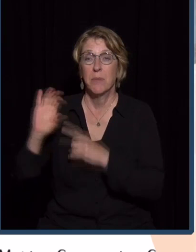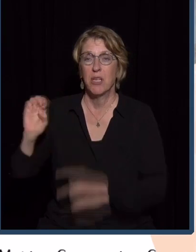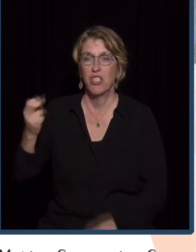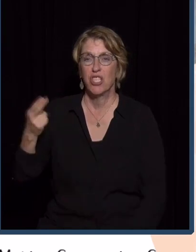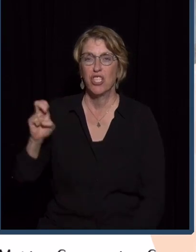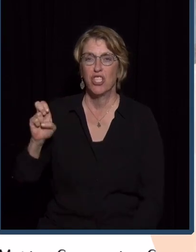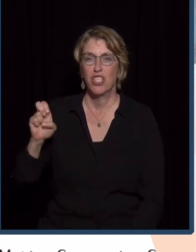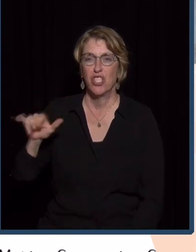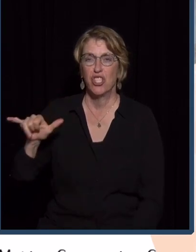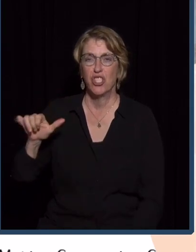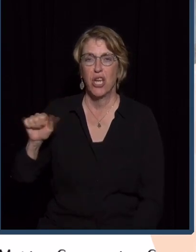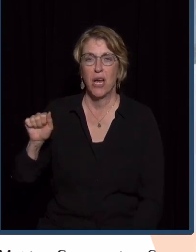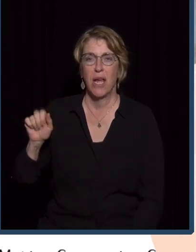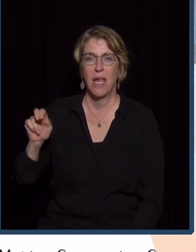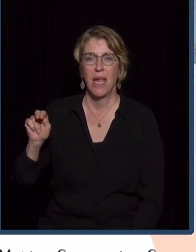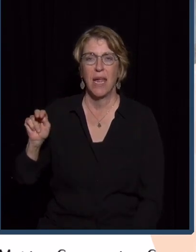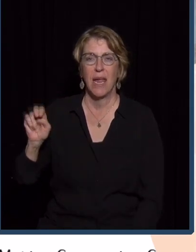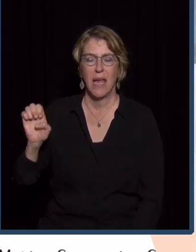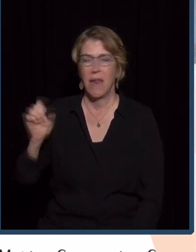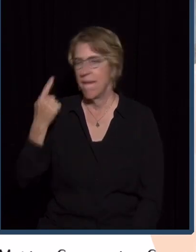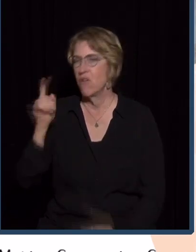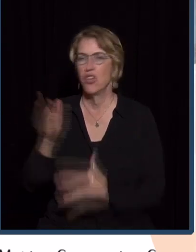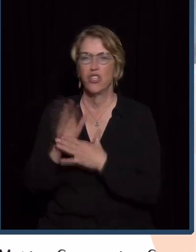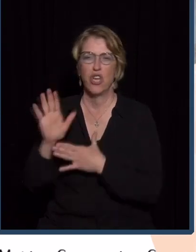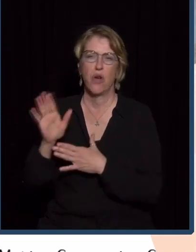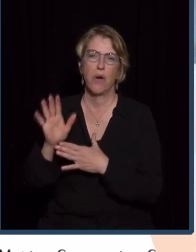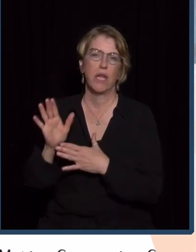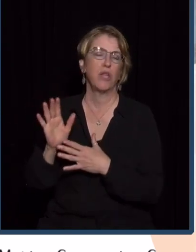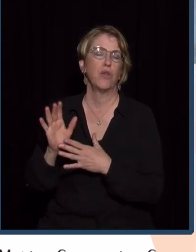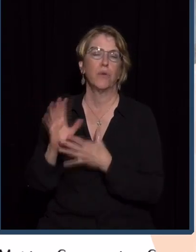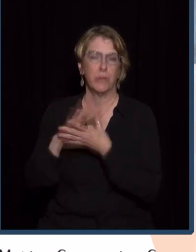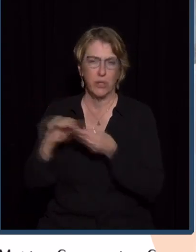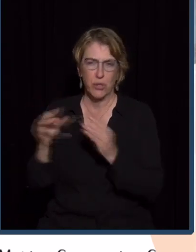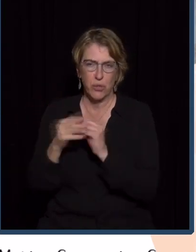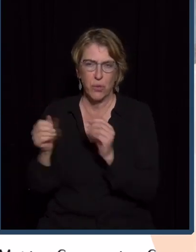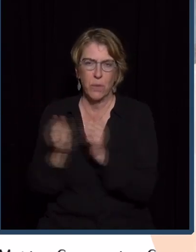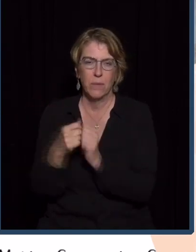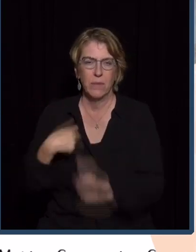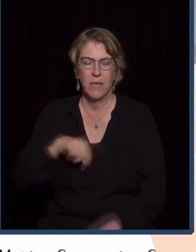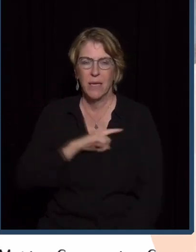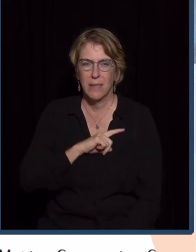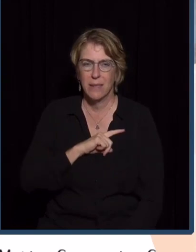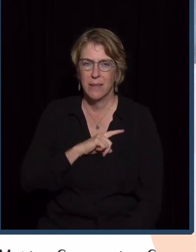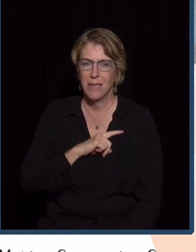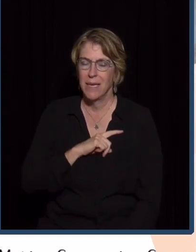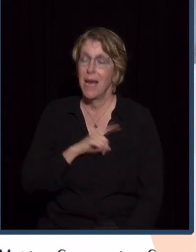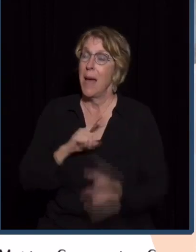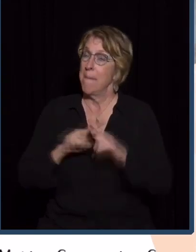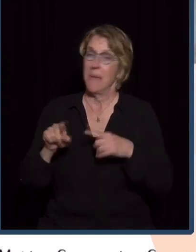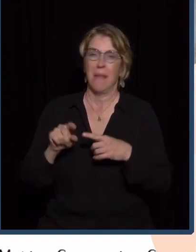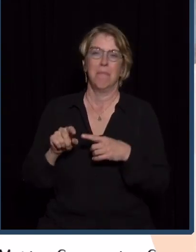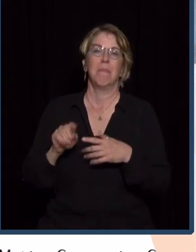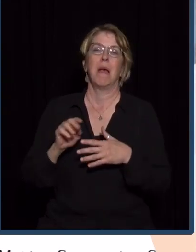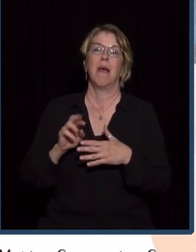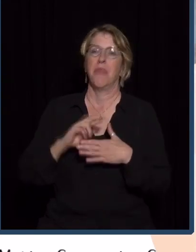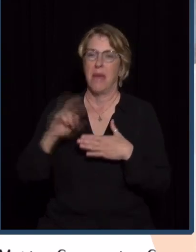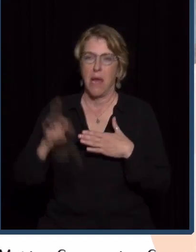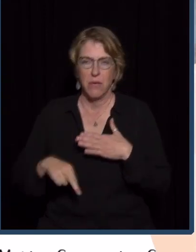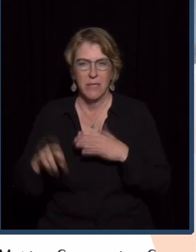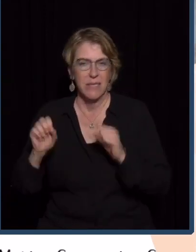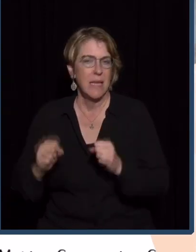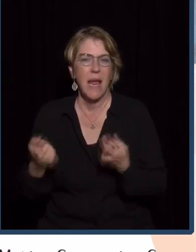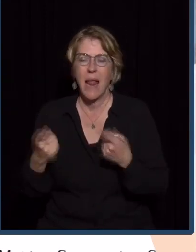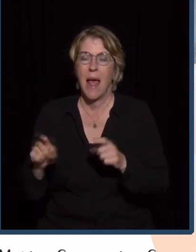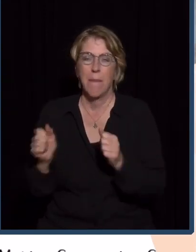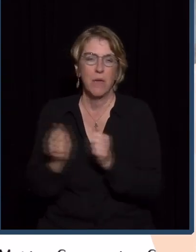with us. It is so inspiring to see the positive outcomes that can happen with education, understanding, and